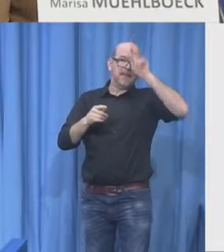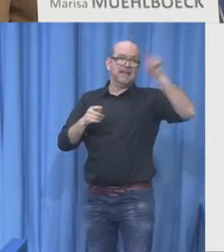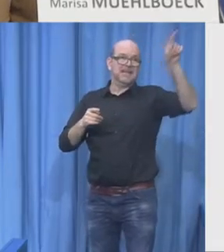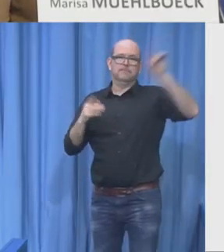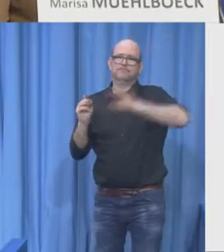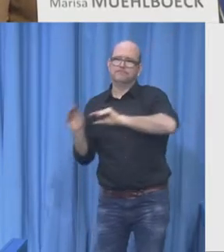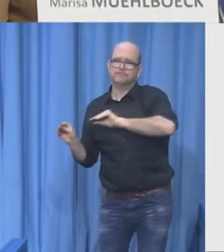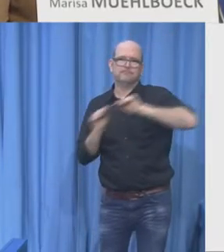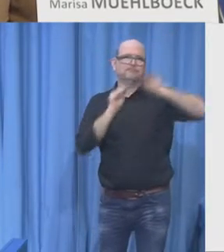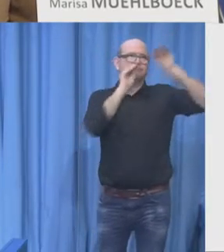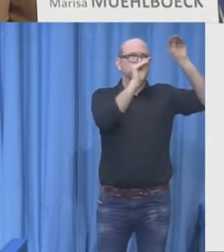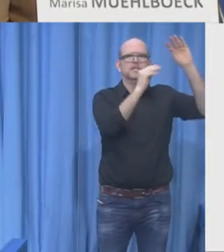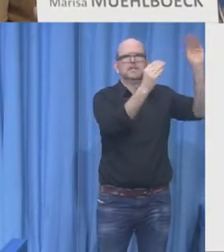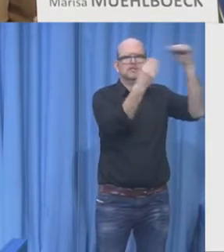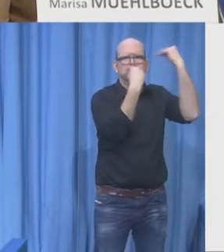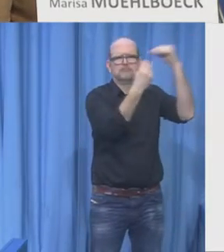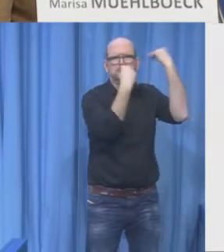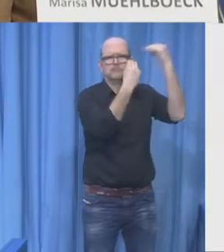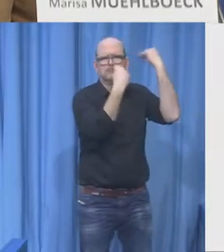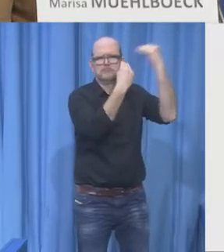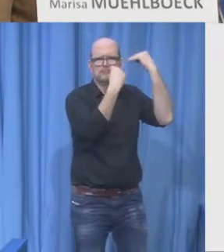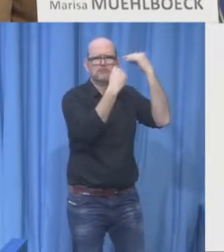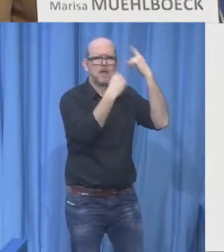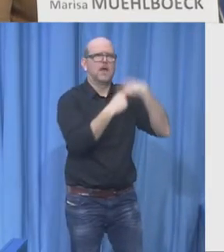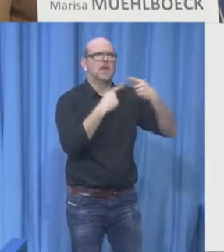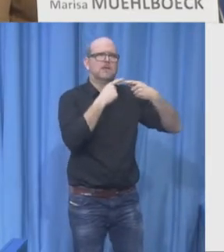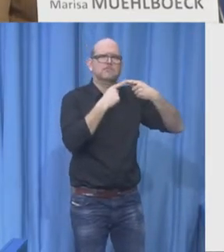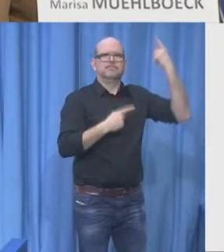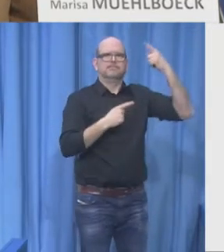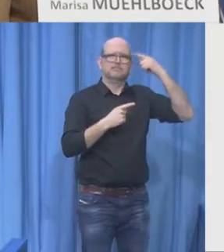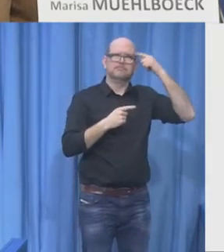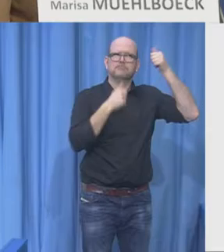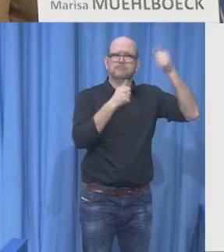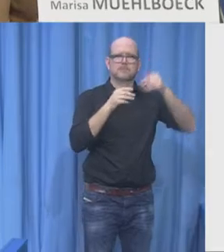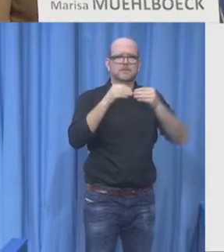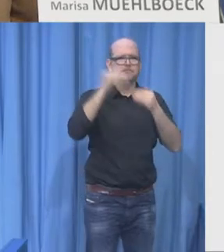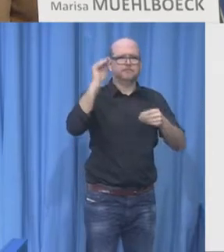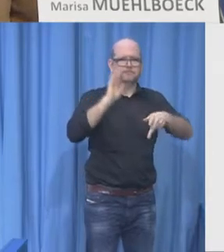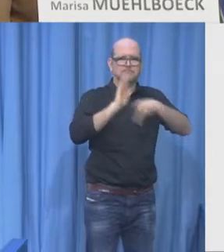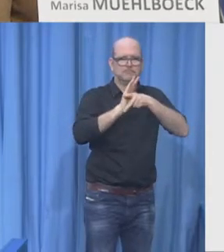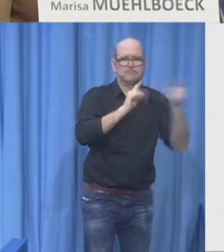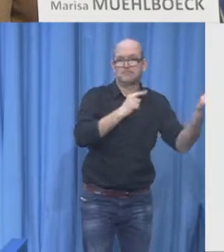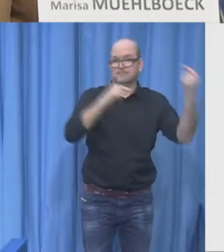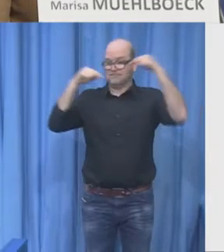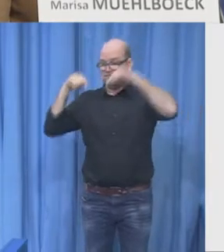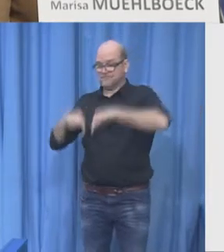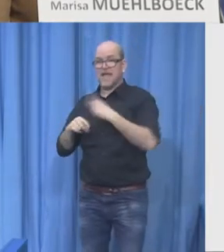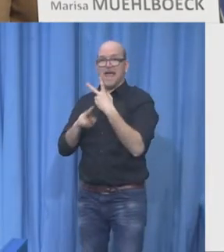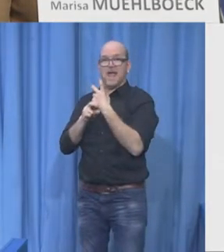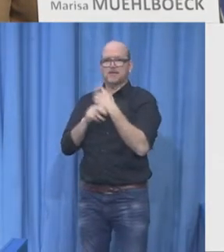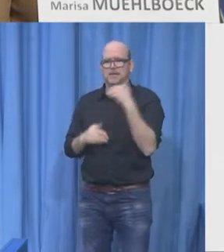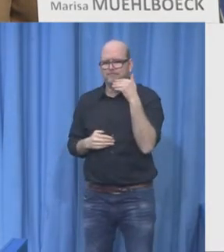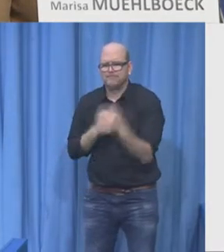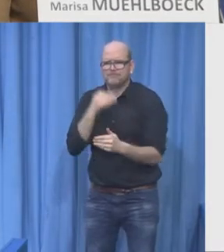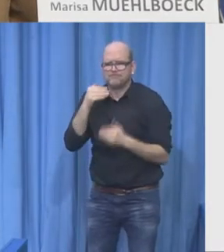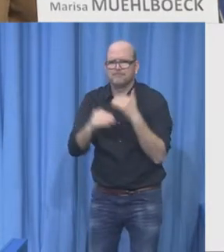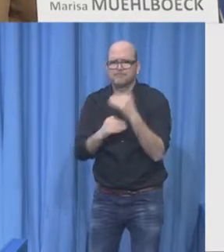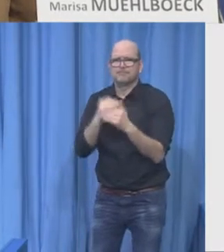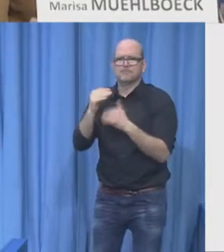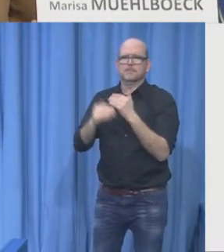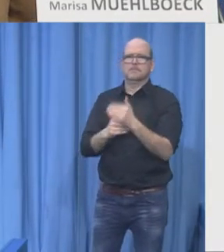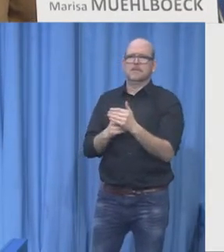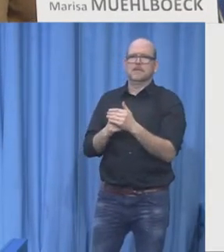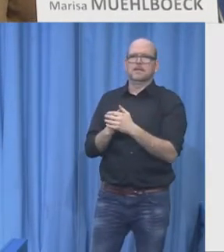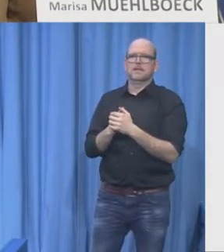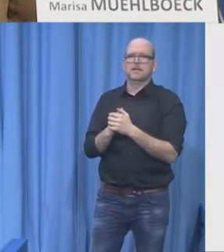took place in Vienna, coordinated by our training partner Sibus, which is a training center for blind and visually impaired people